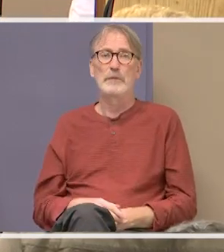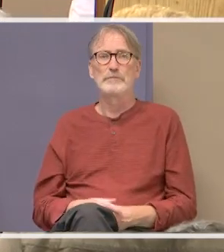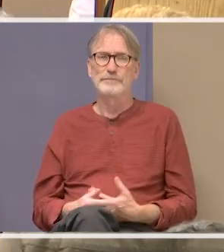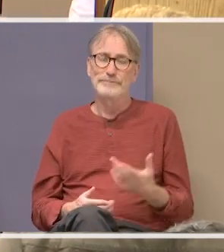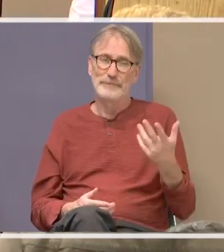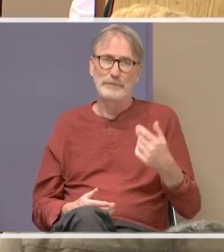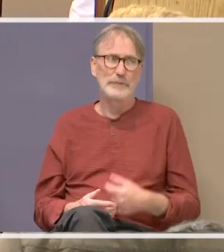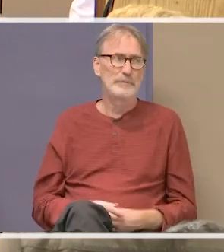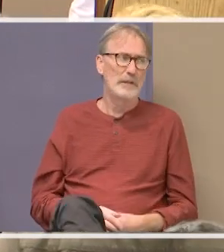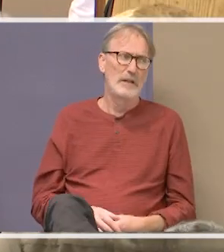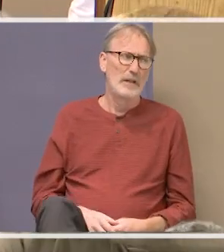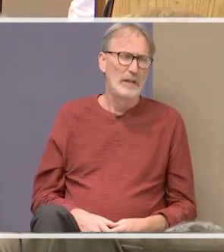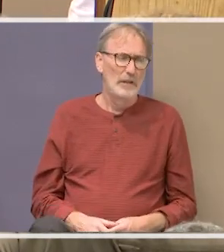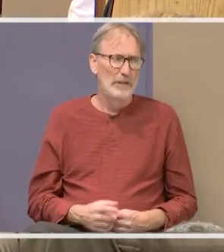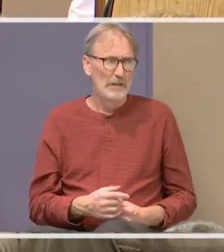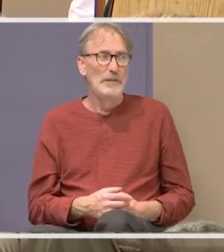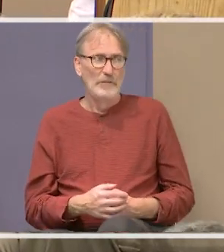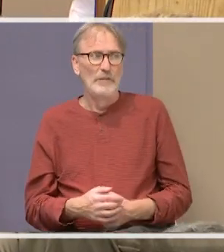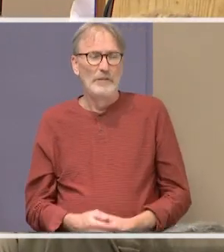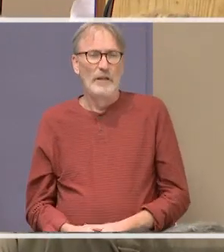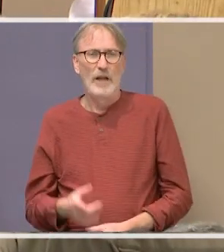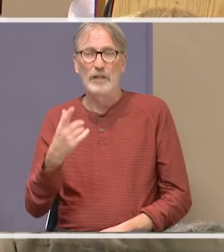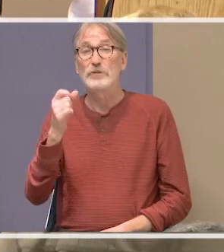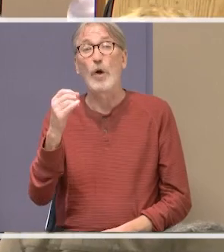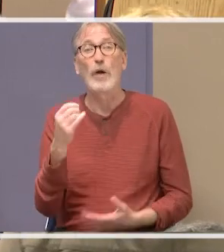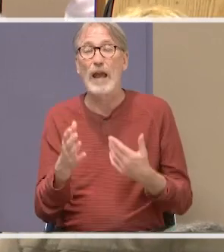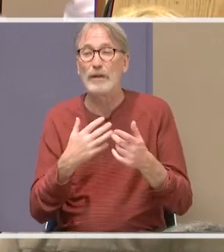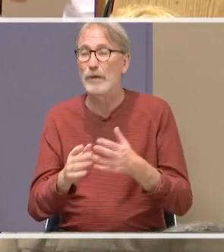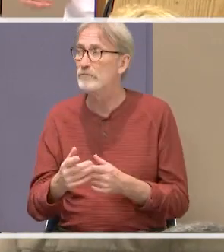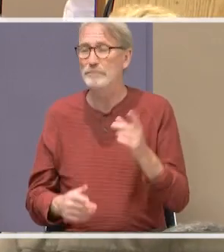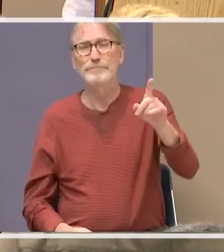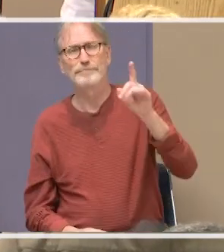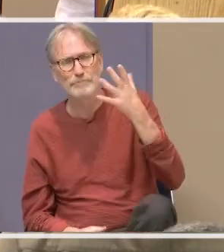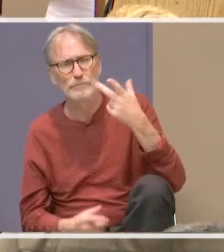Tracy. Somebody talked over me. So at any